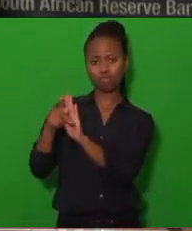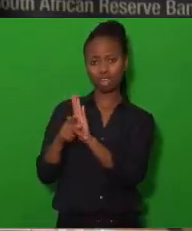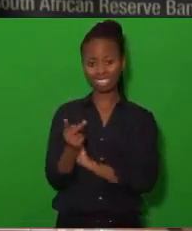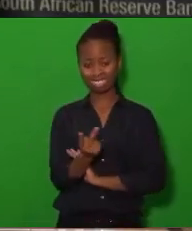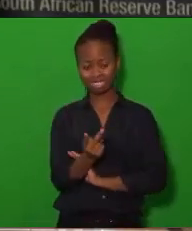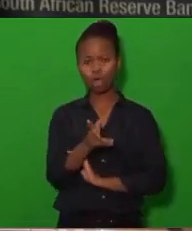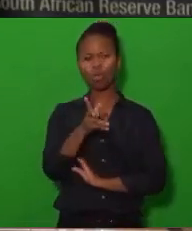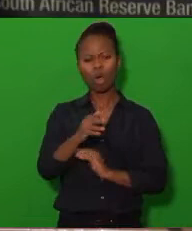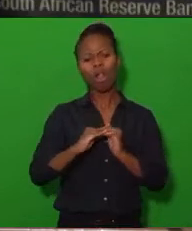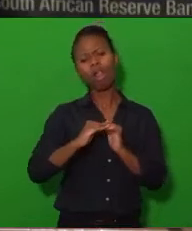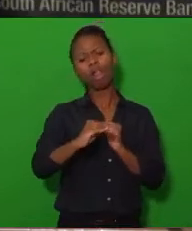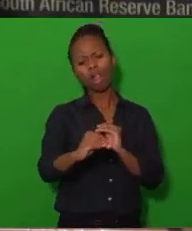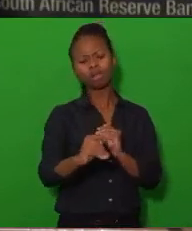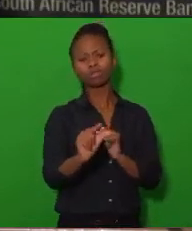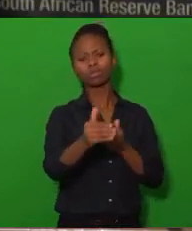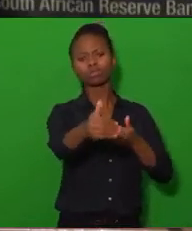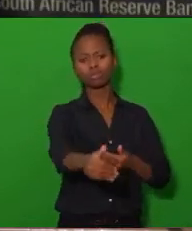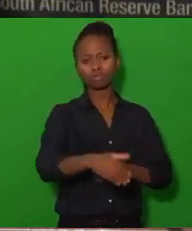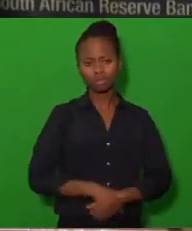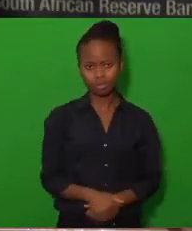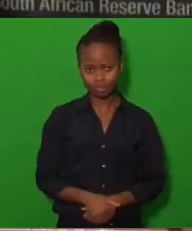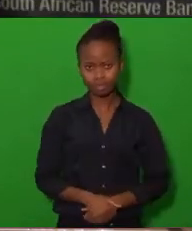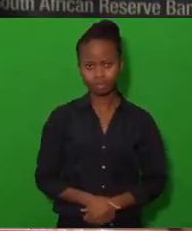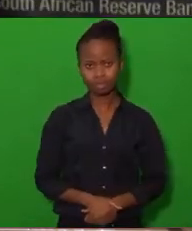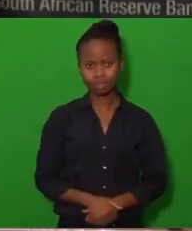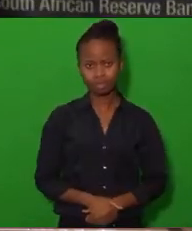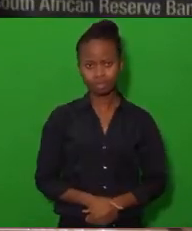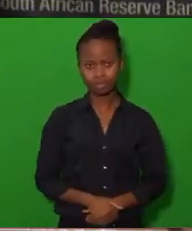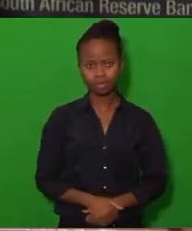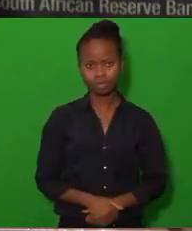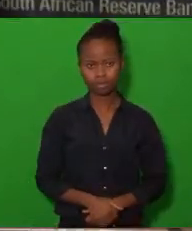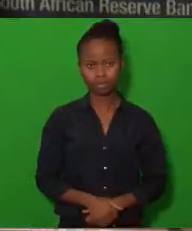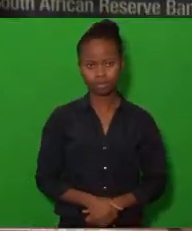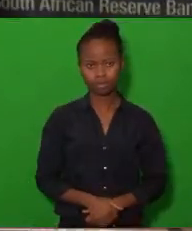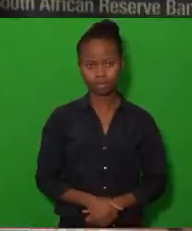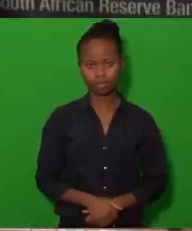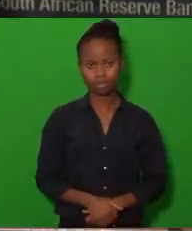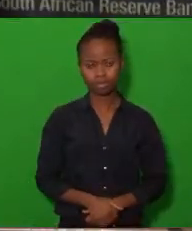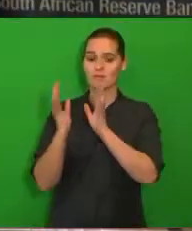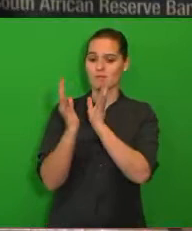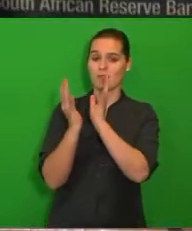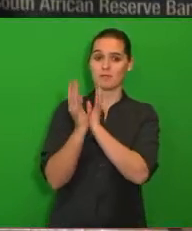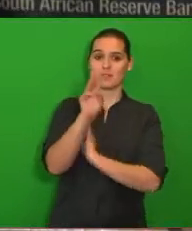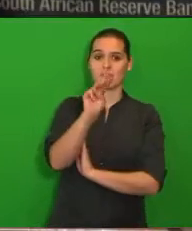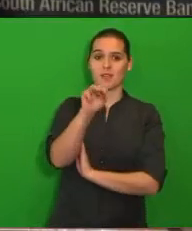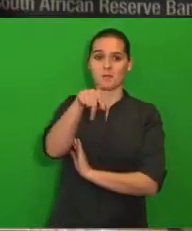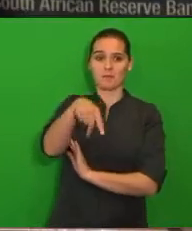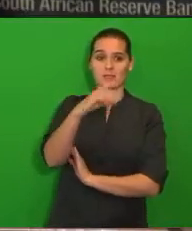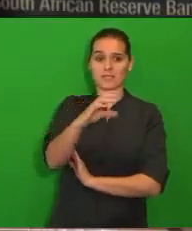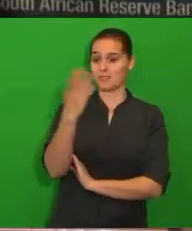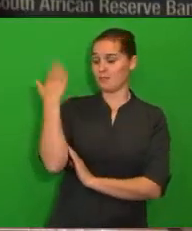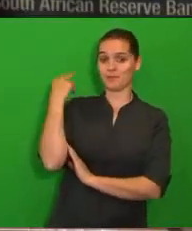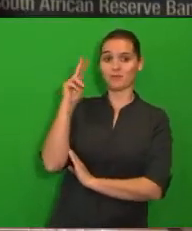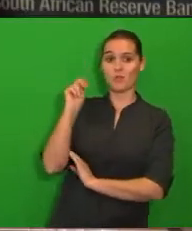accommodative over the medium term. Since the November MPC, the rand has appreciated